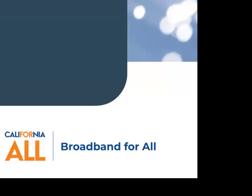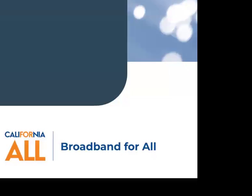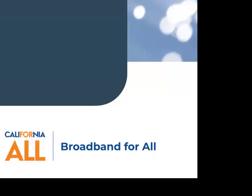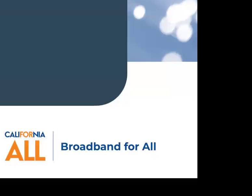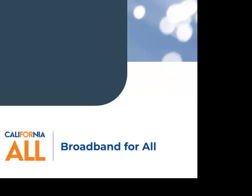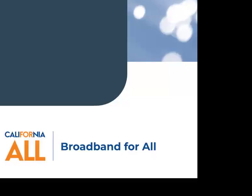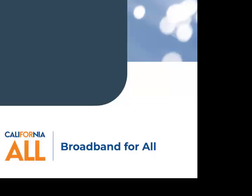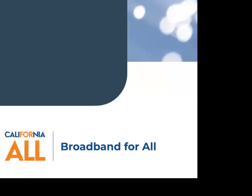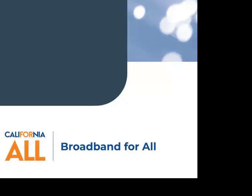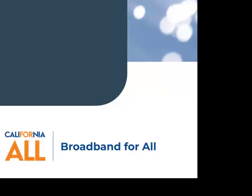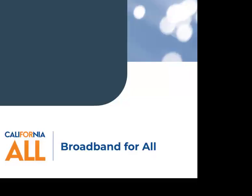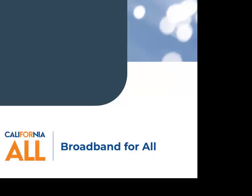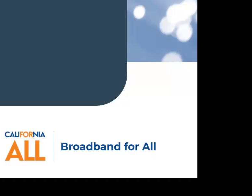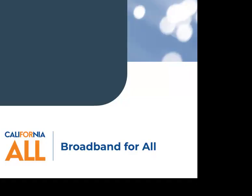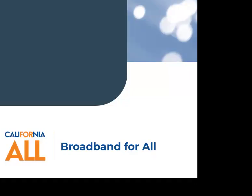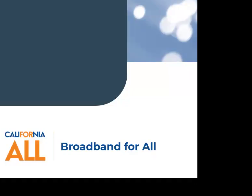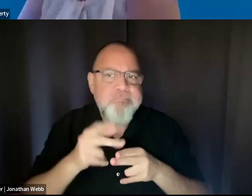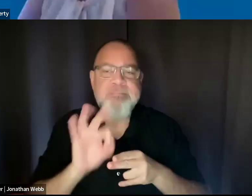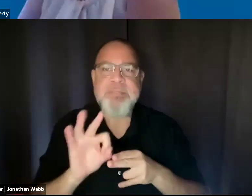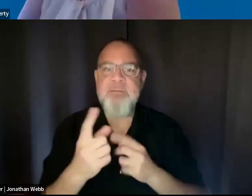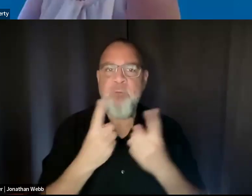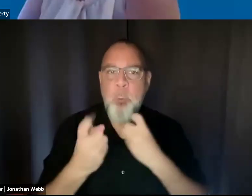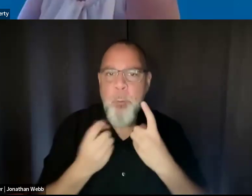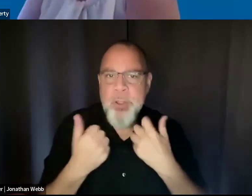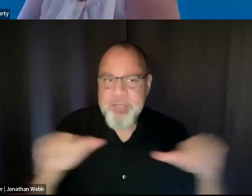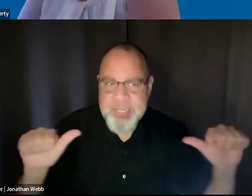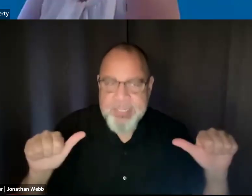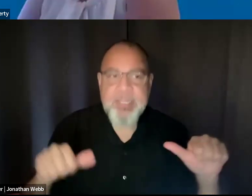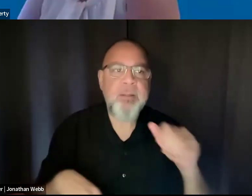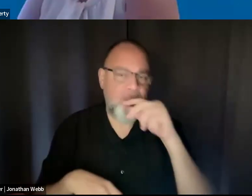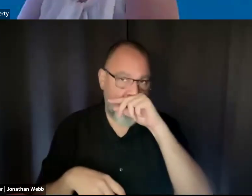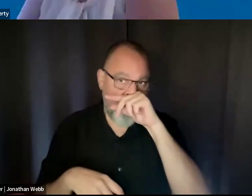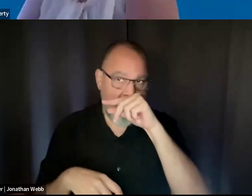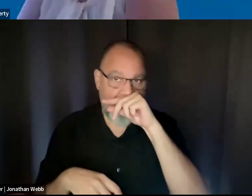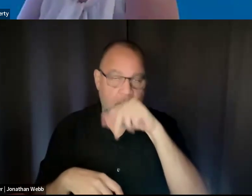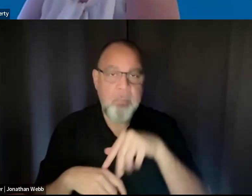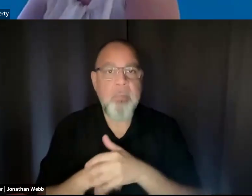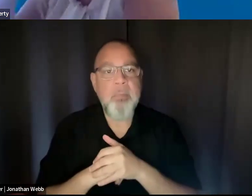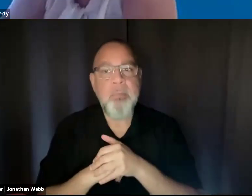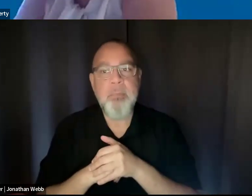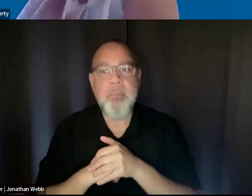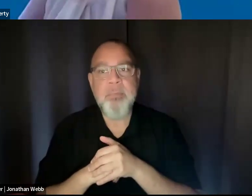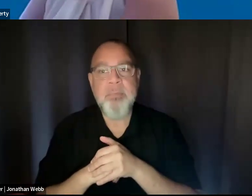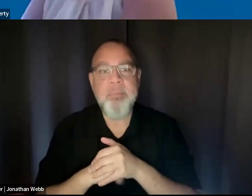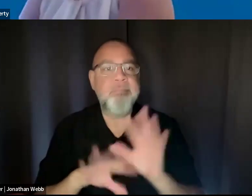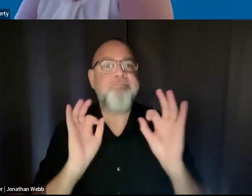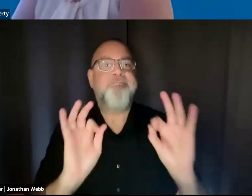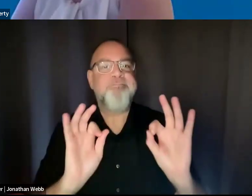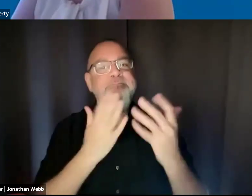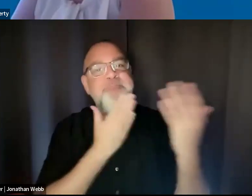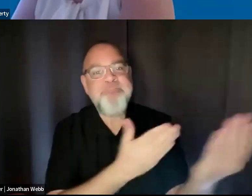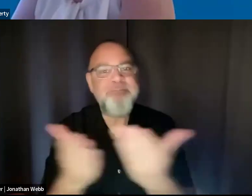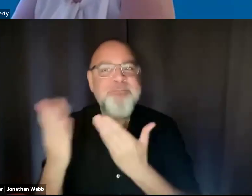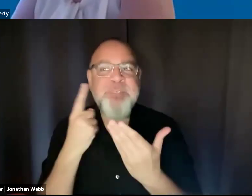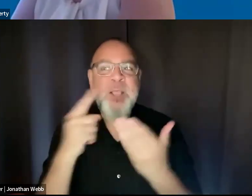for a while if folks have questions for us. Want to drop the slides? Yeah, and thank you all for